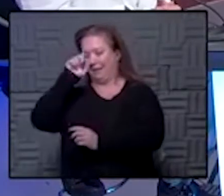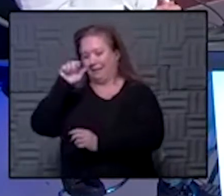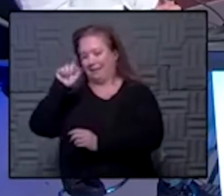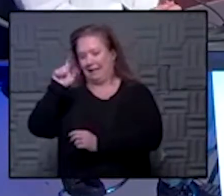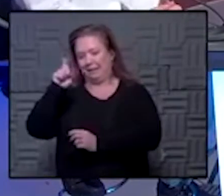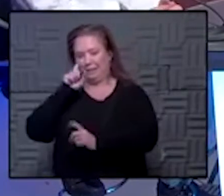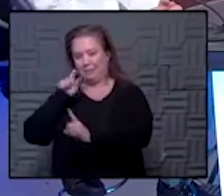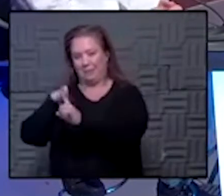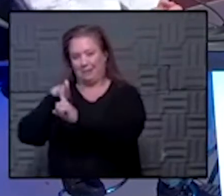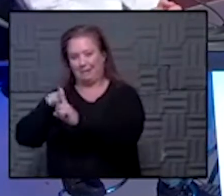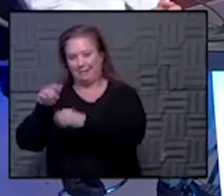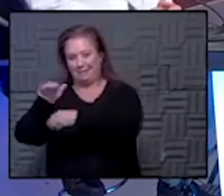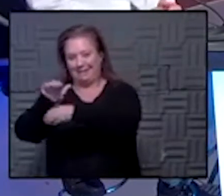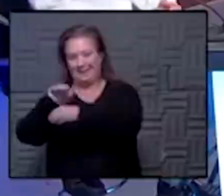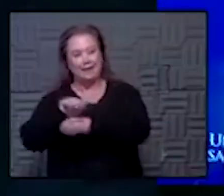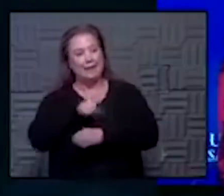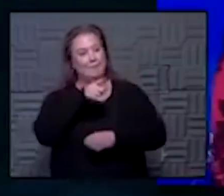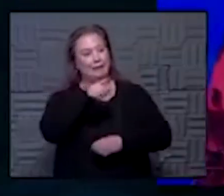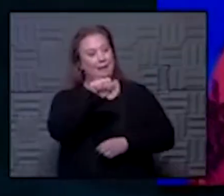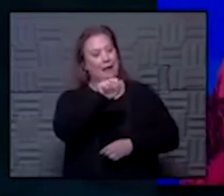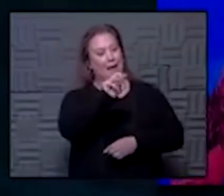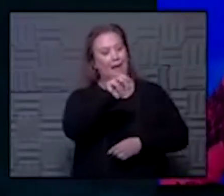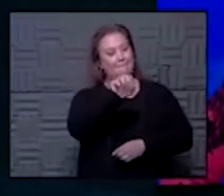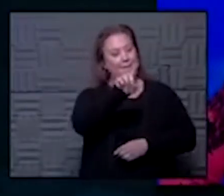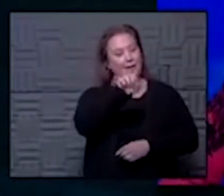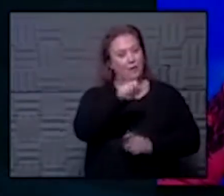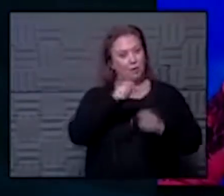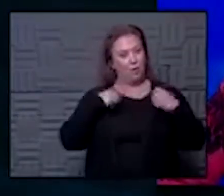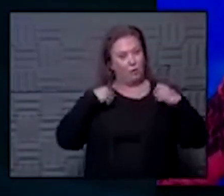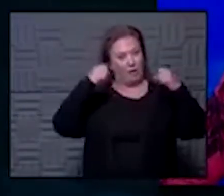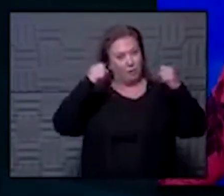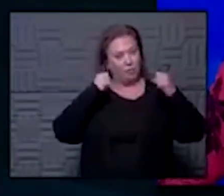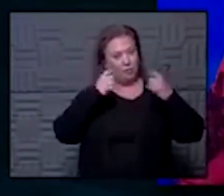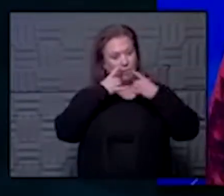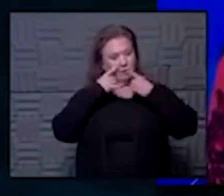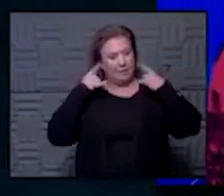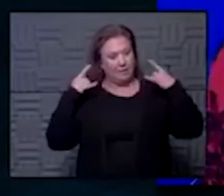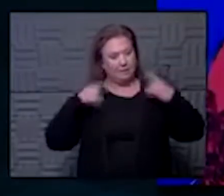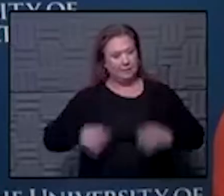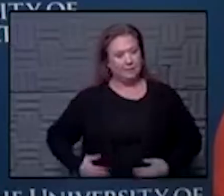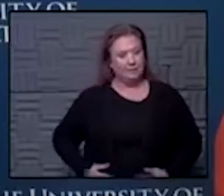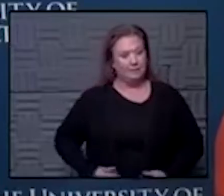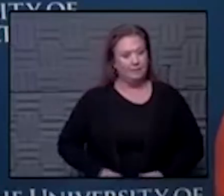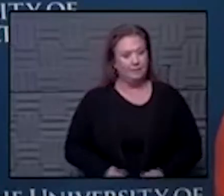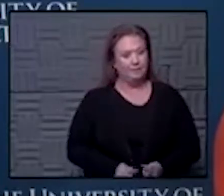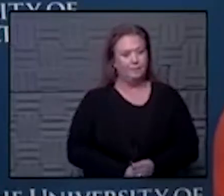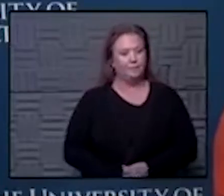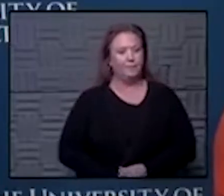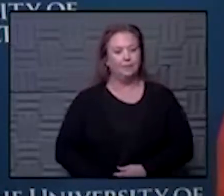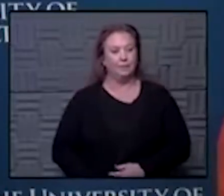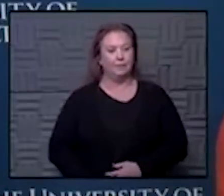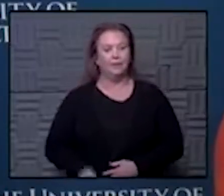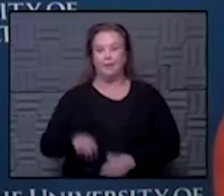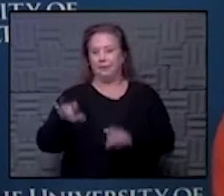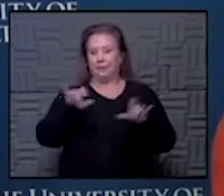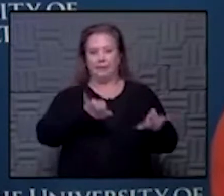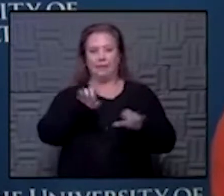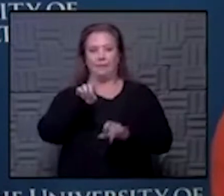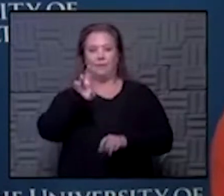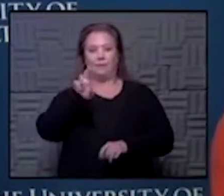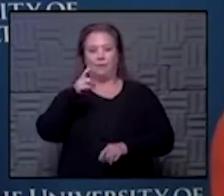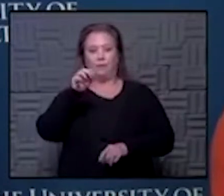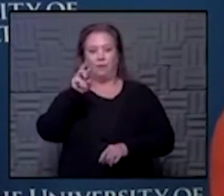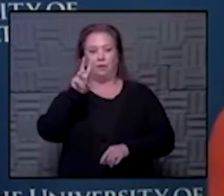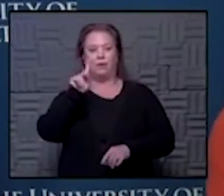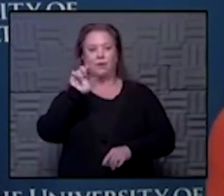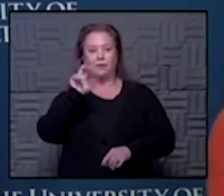trouble tonight. But when you exercise for real, do you wear a mask? I am like Dr. Hawkinson. I'm always